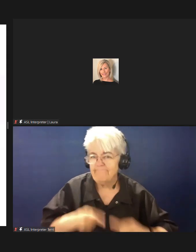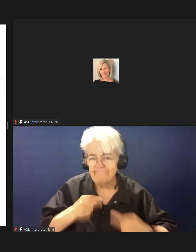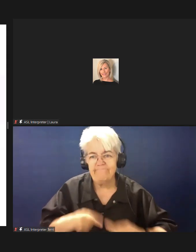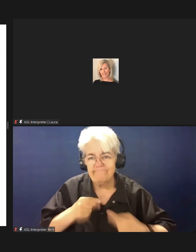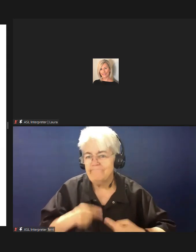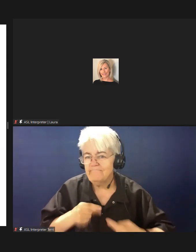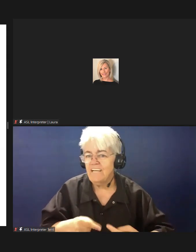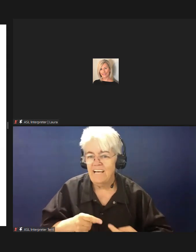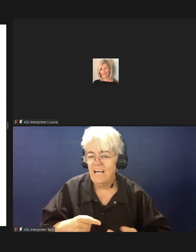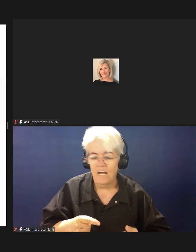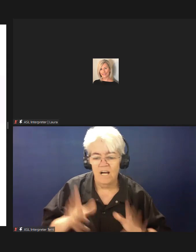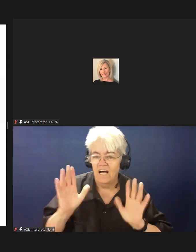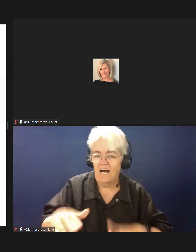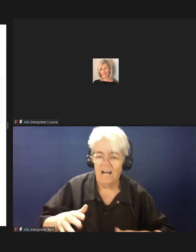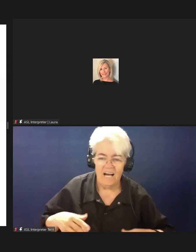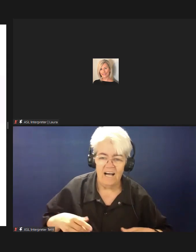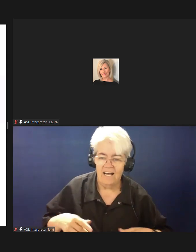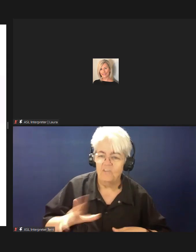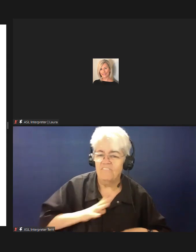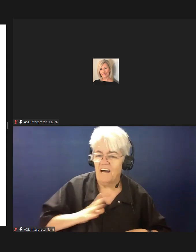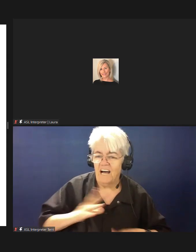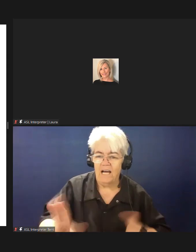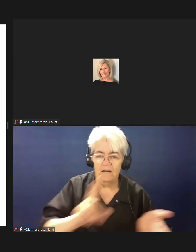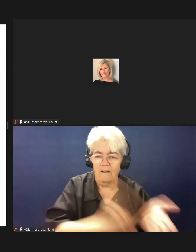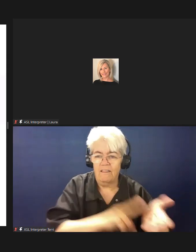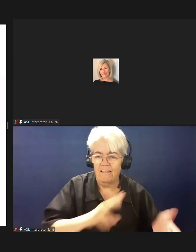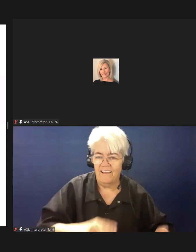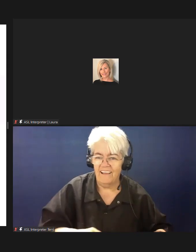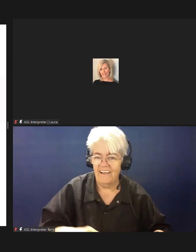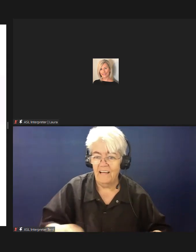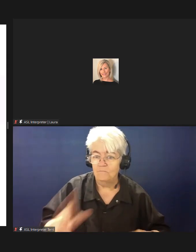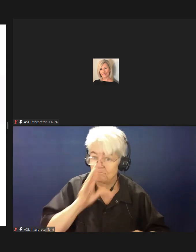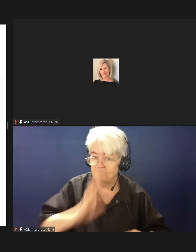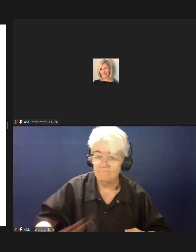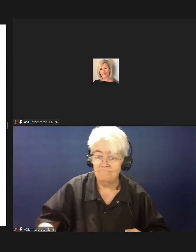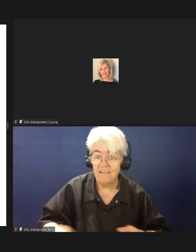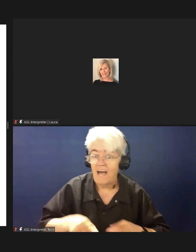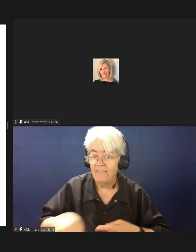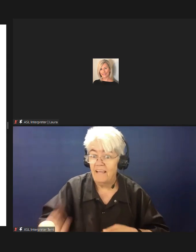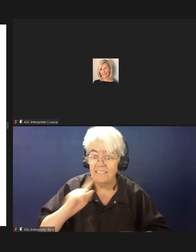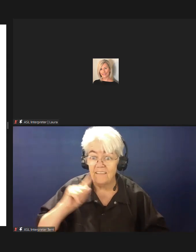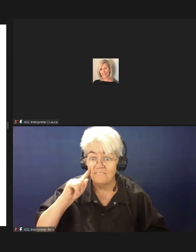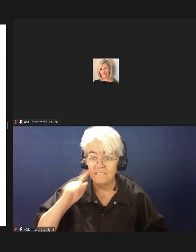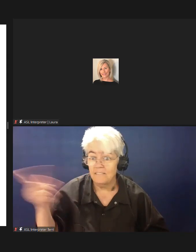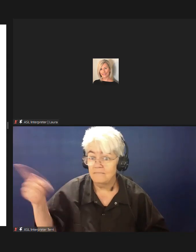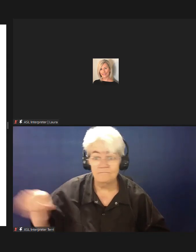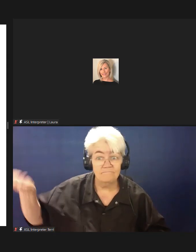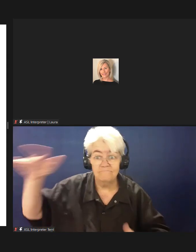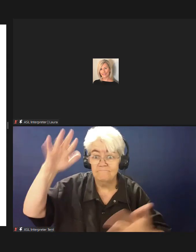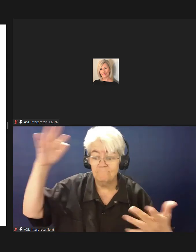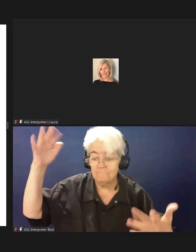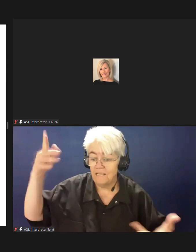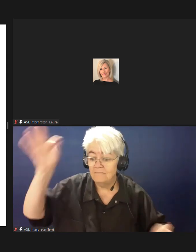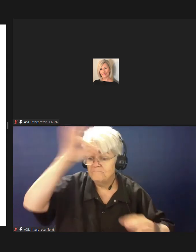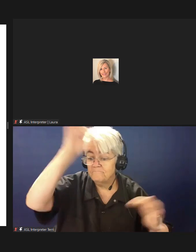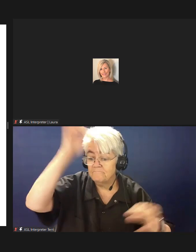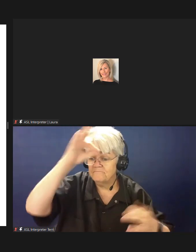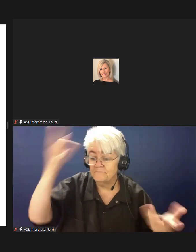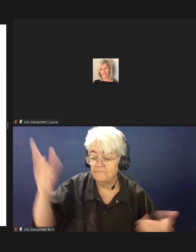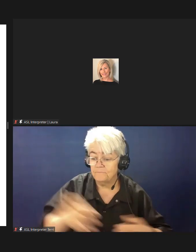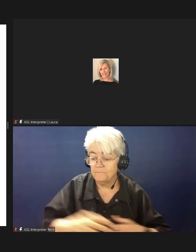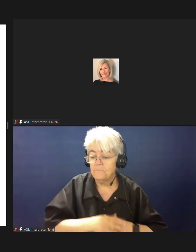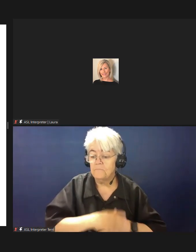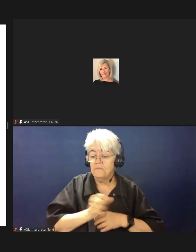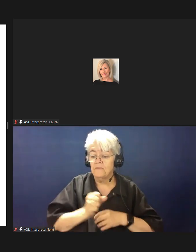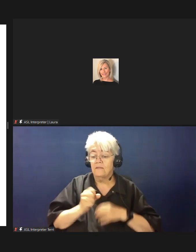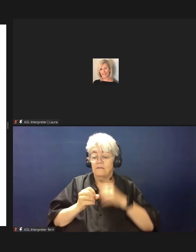need the screening result and an ultimate referral are the ones that don't get a completed screening. And so we want to make sure